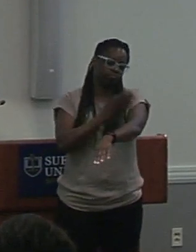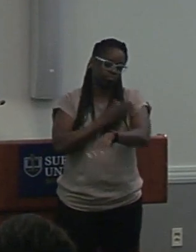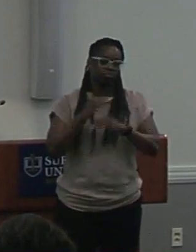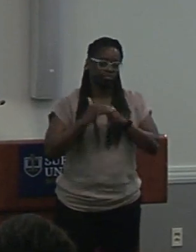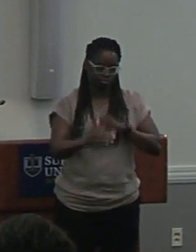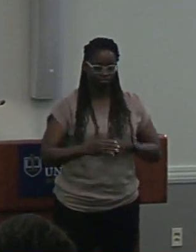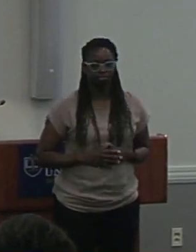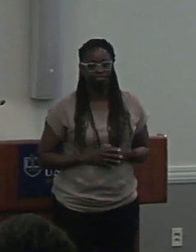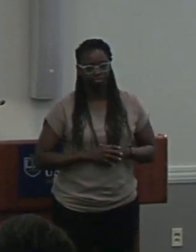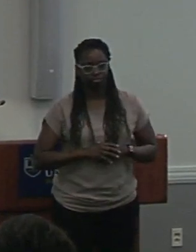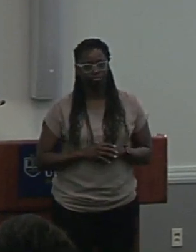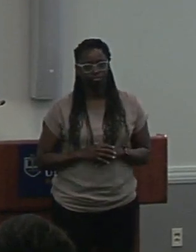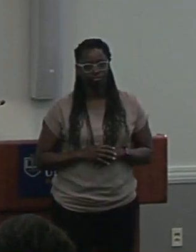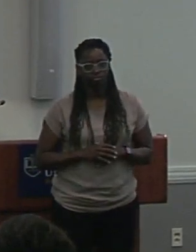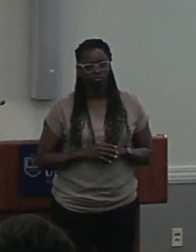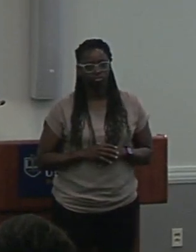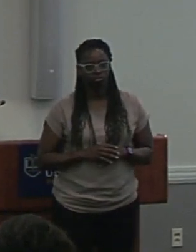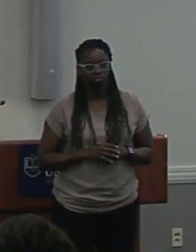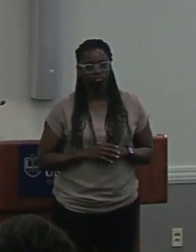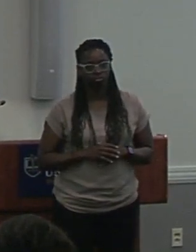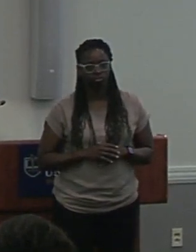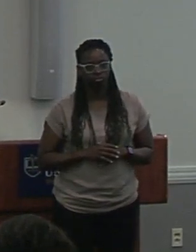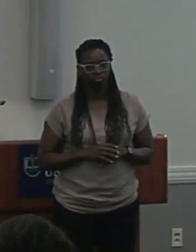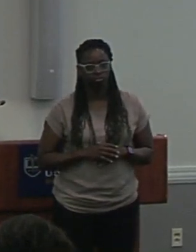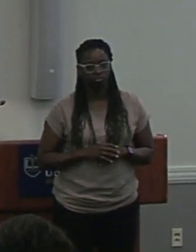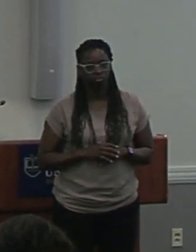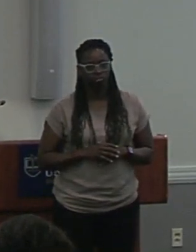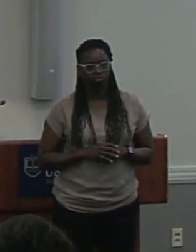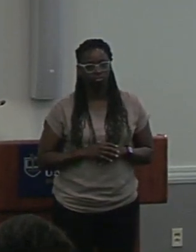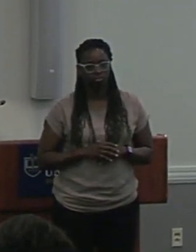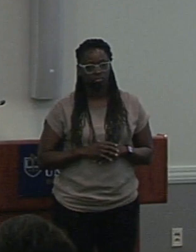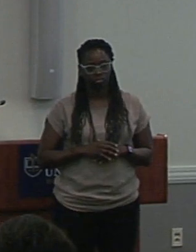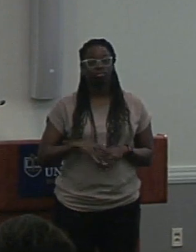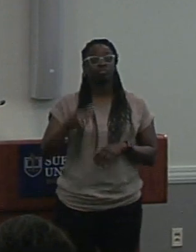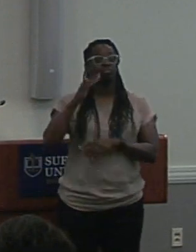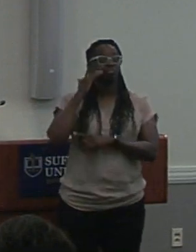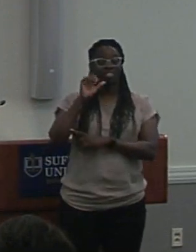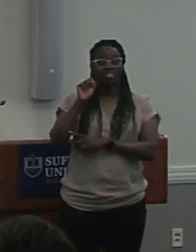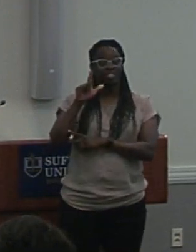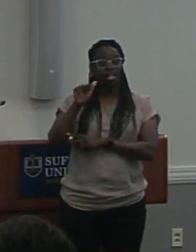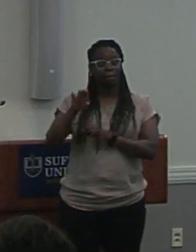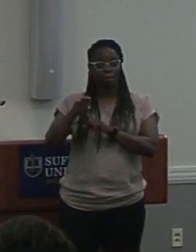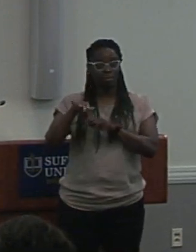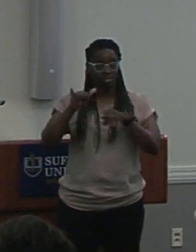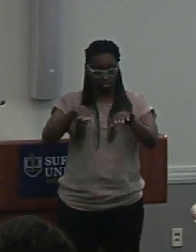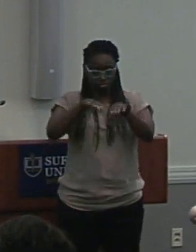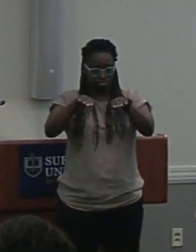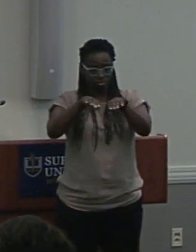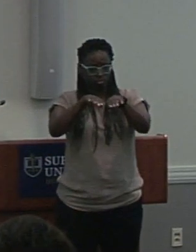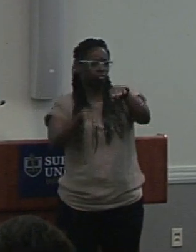the what do you call it? The slabs on the sidewalk are not even.